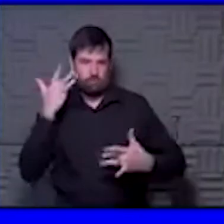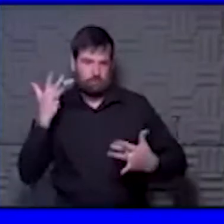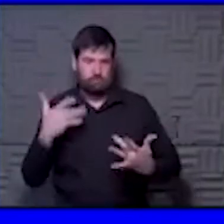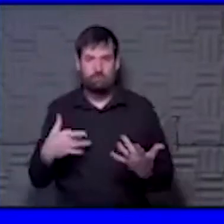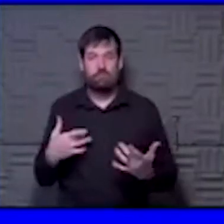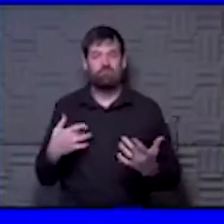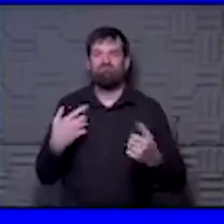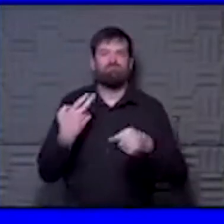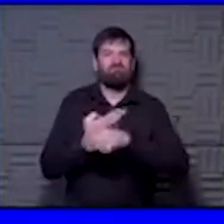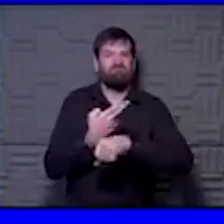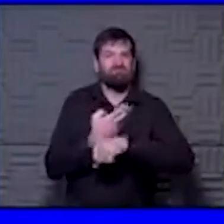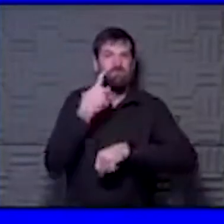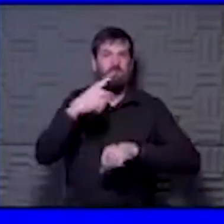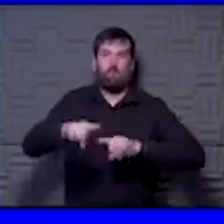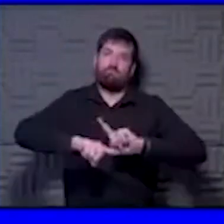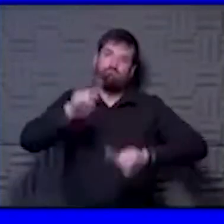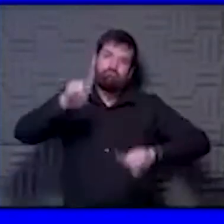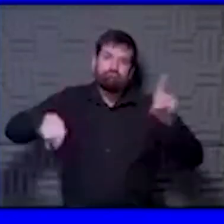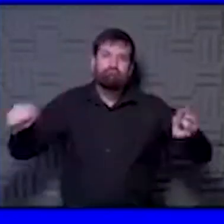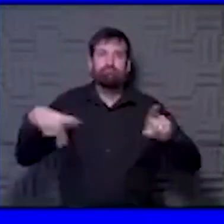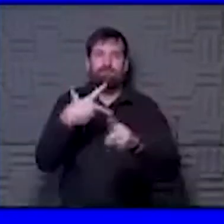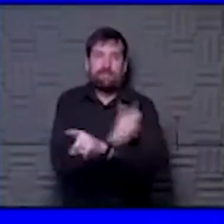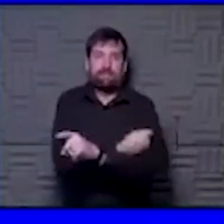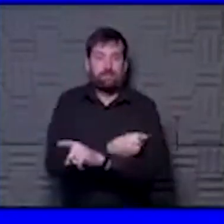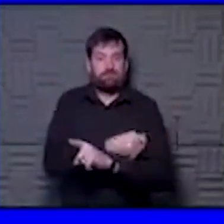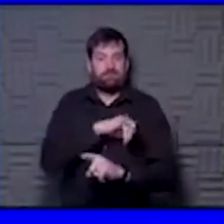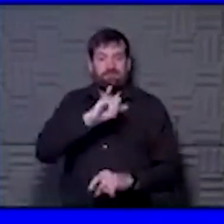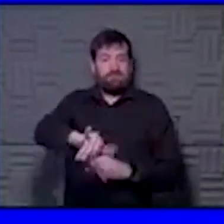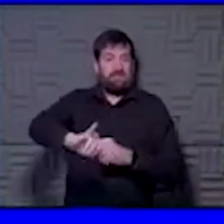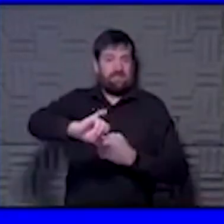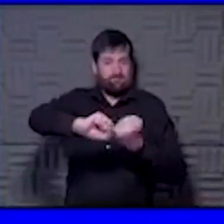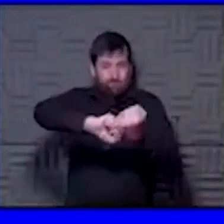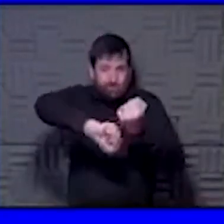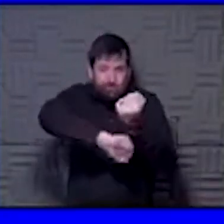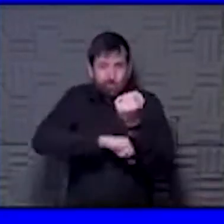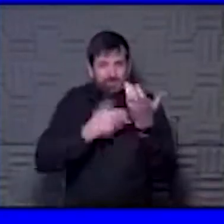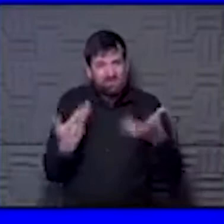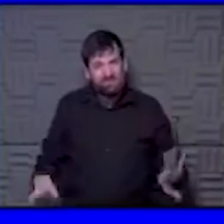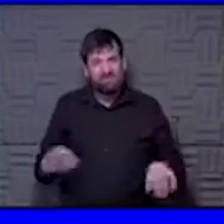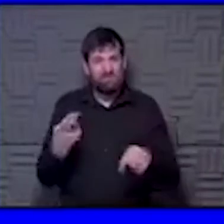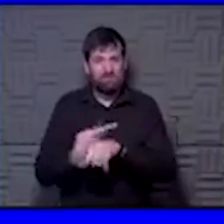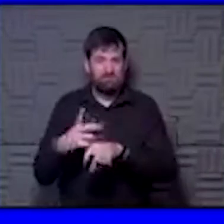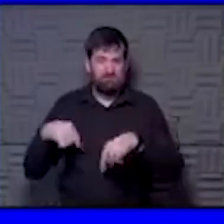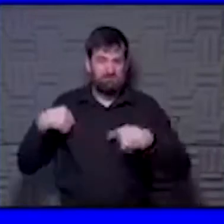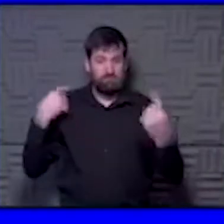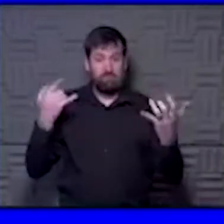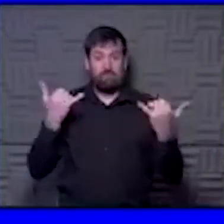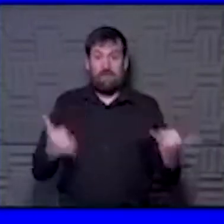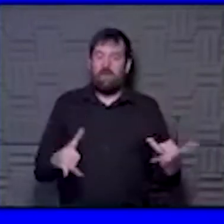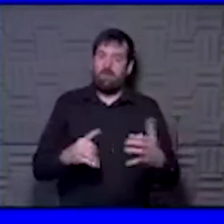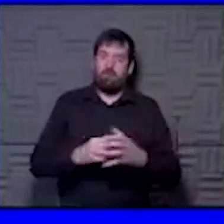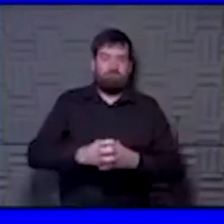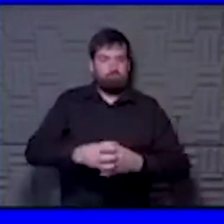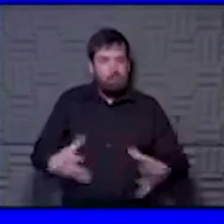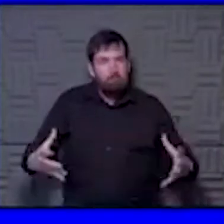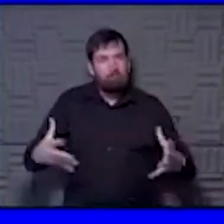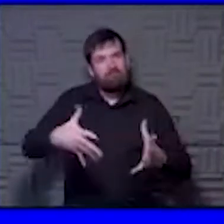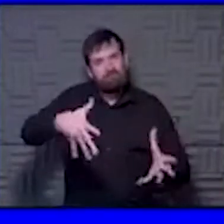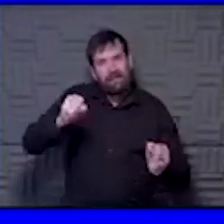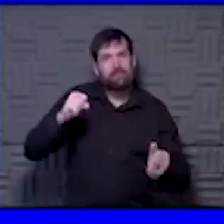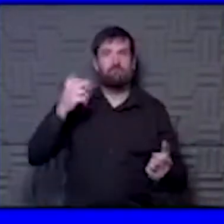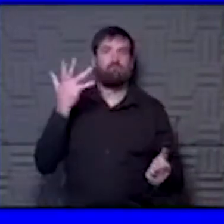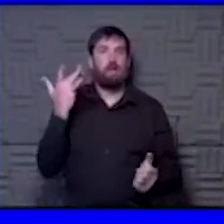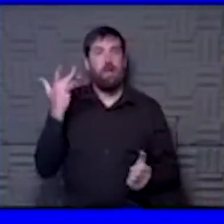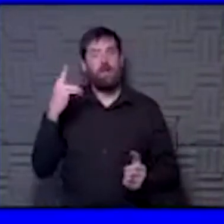using it for different vaccines. The platform has been there. This is the first time we've been able to ramp it up quickly because of the need